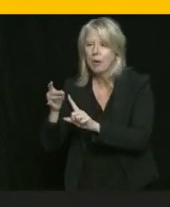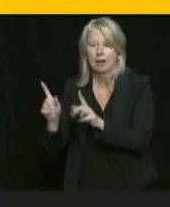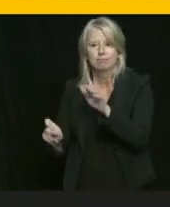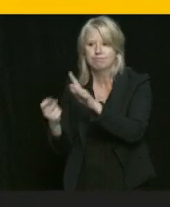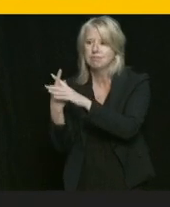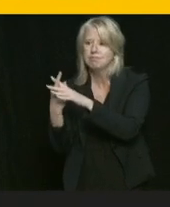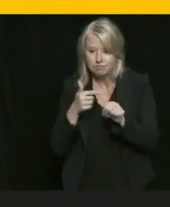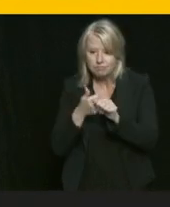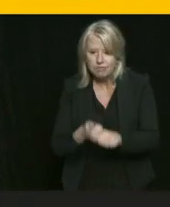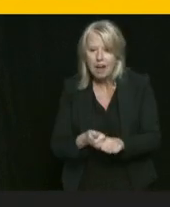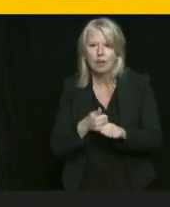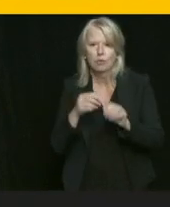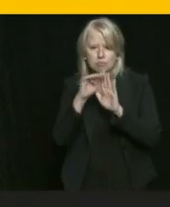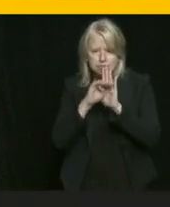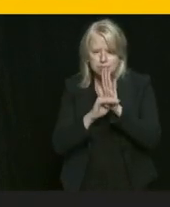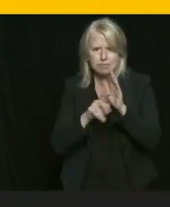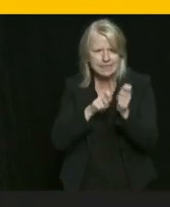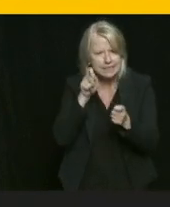it.